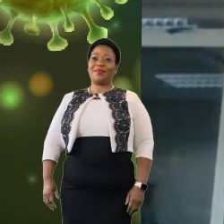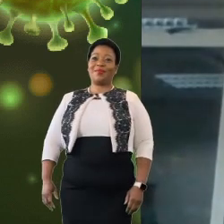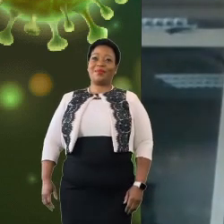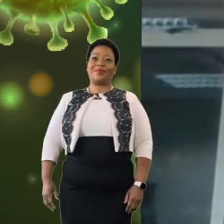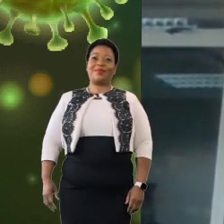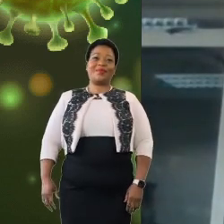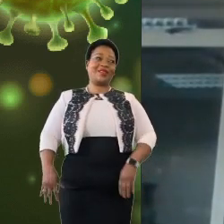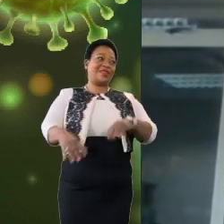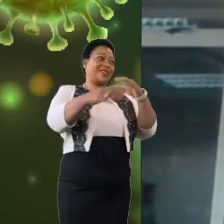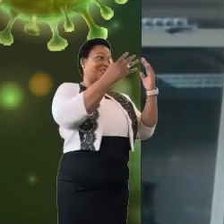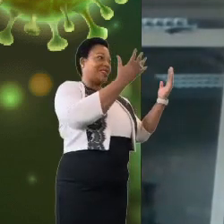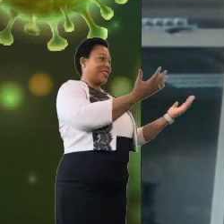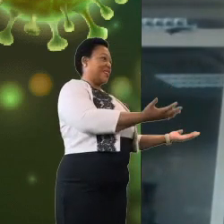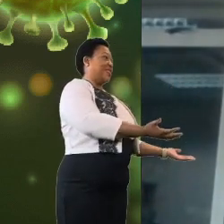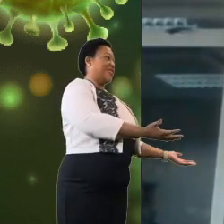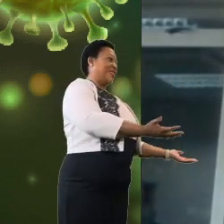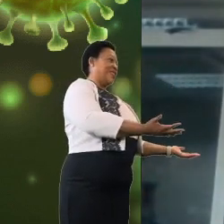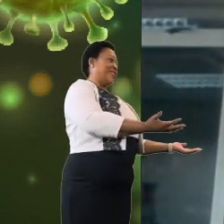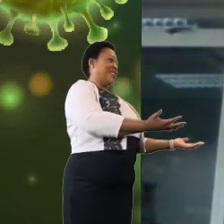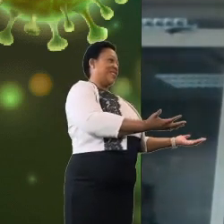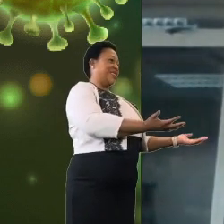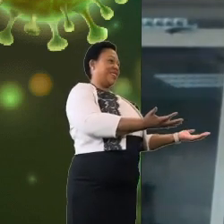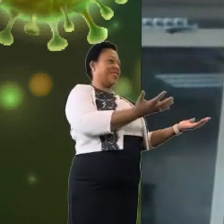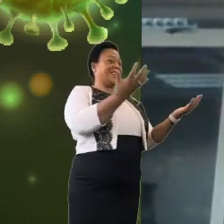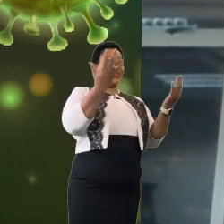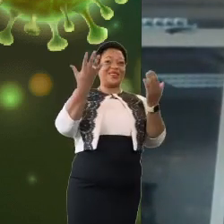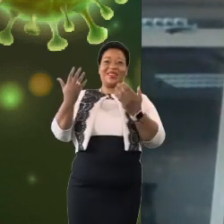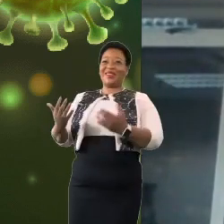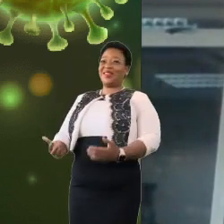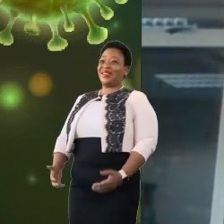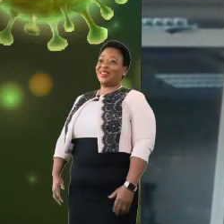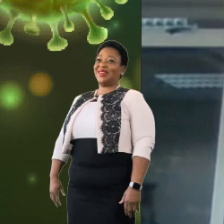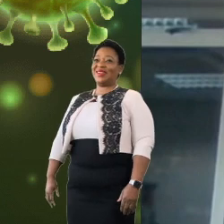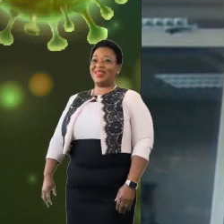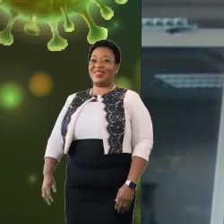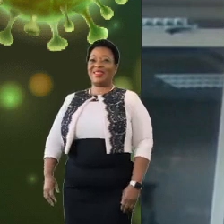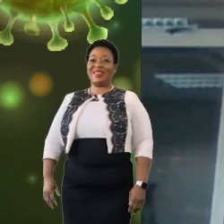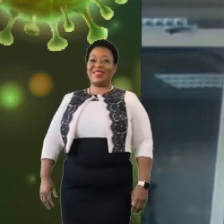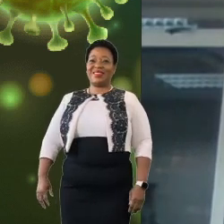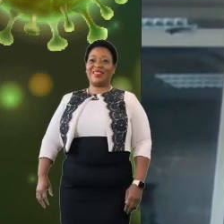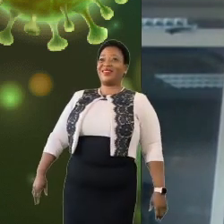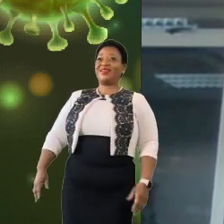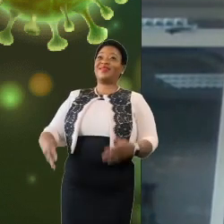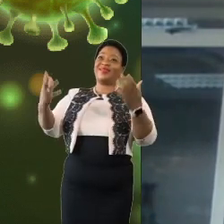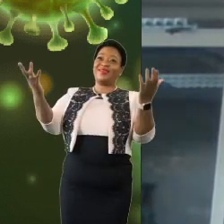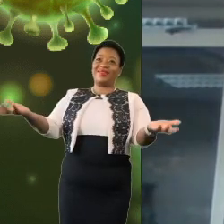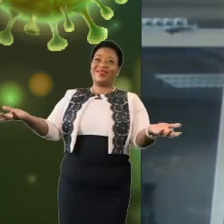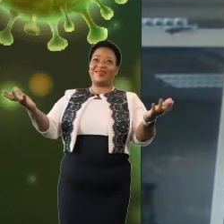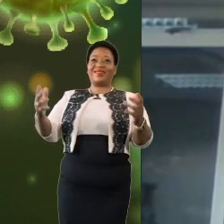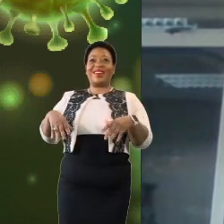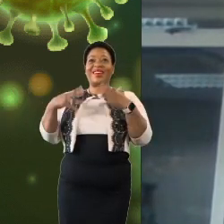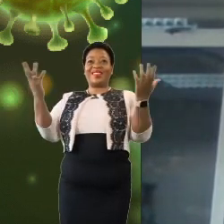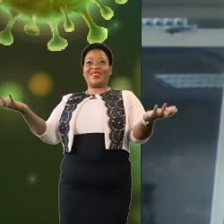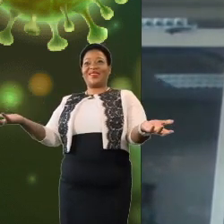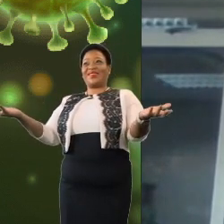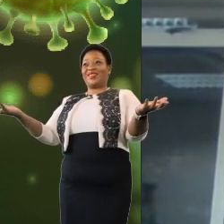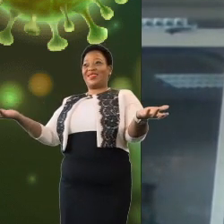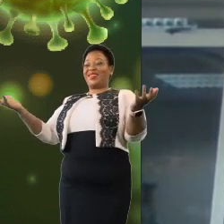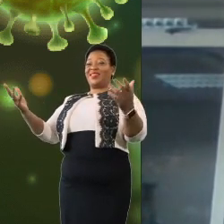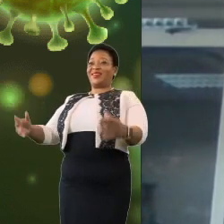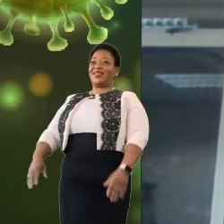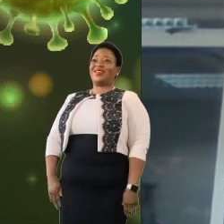with Friki, our convener and co-convener, in order for us to move quickly in respect to that. In terms of